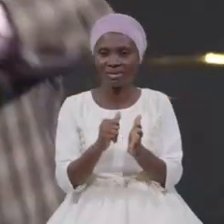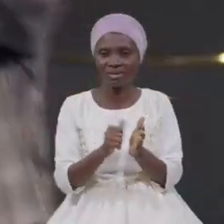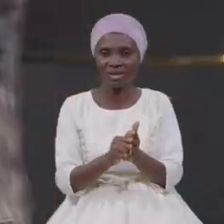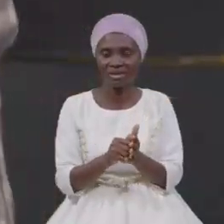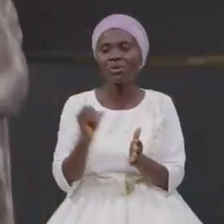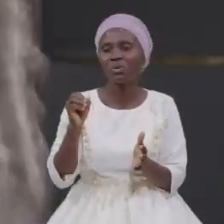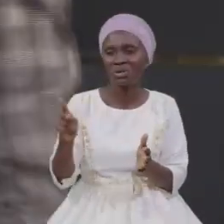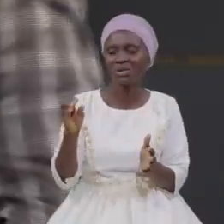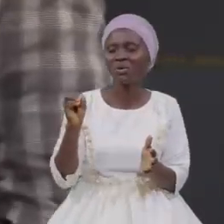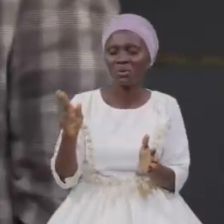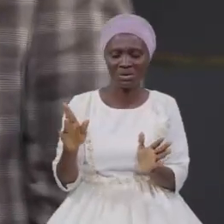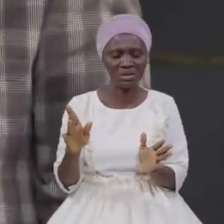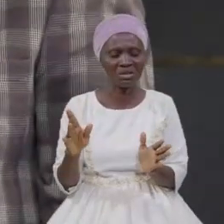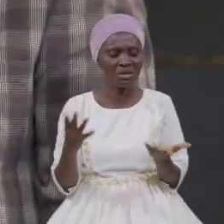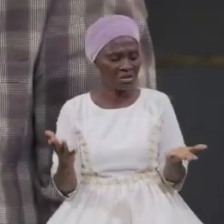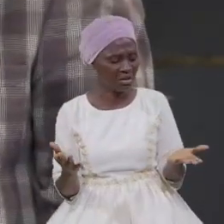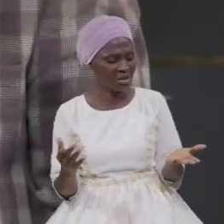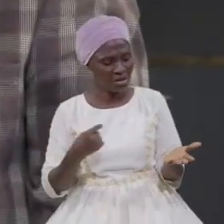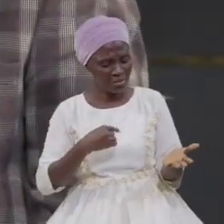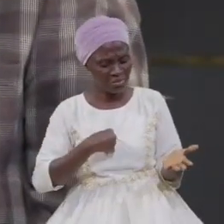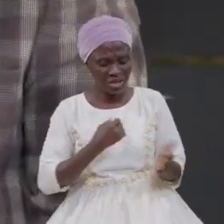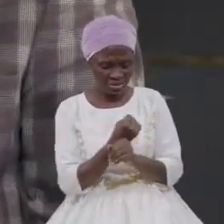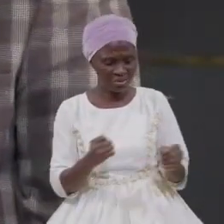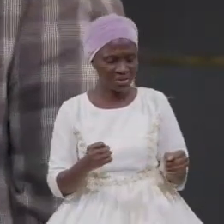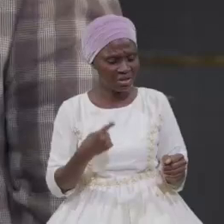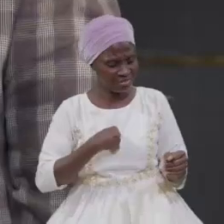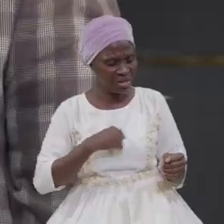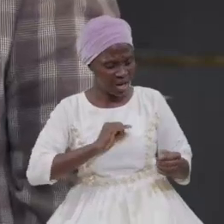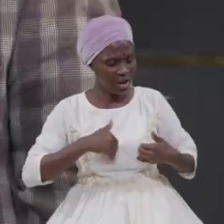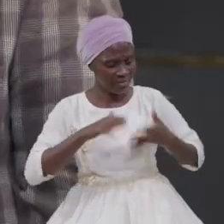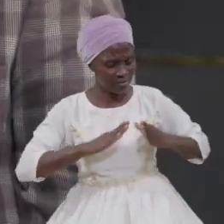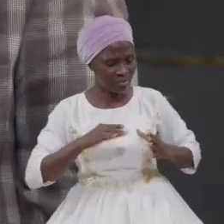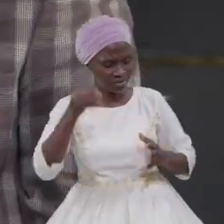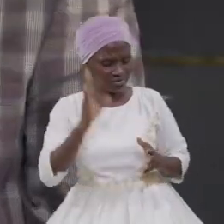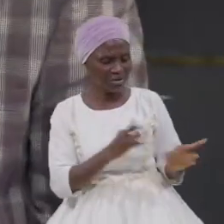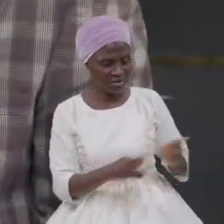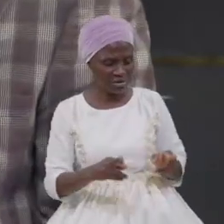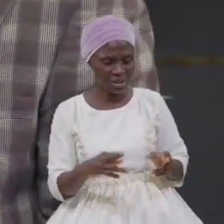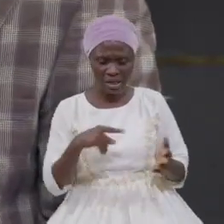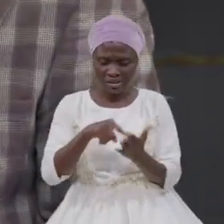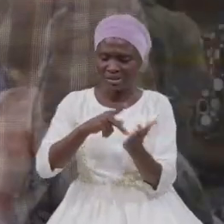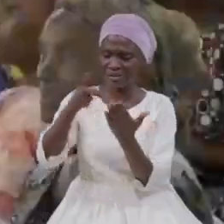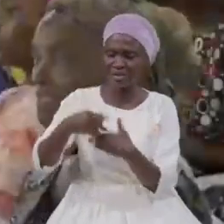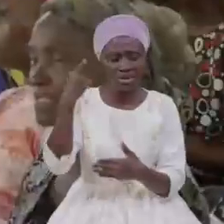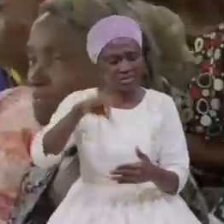it's meant for them. It's meant for you. Say, it's meant for me.